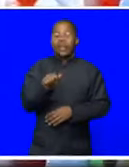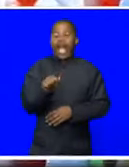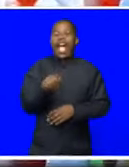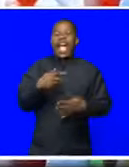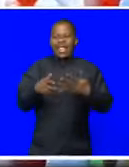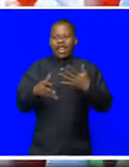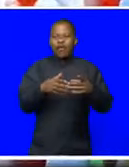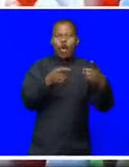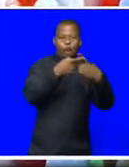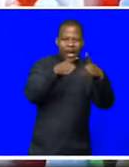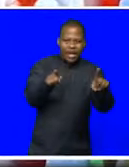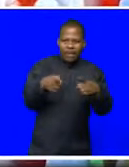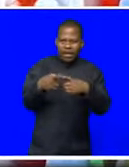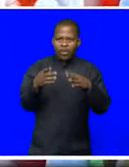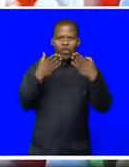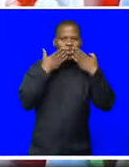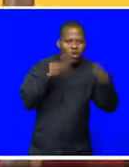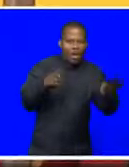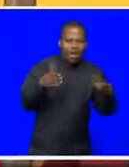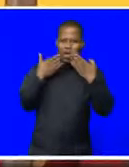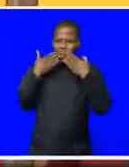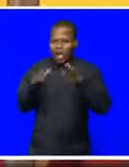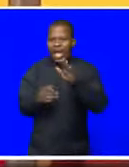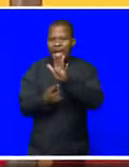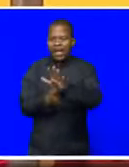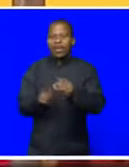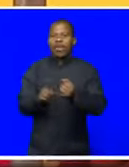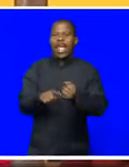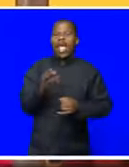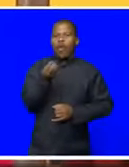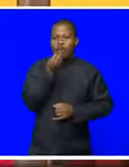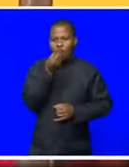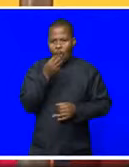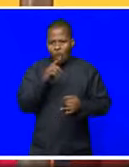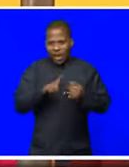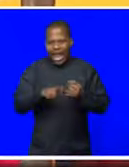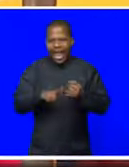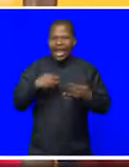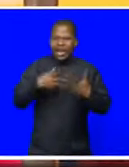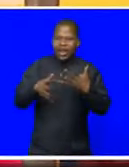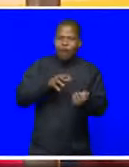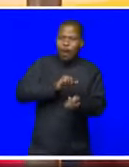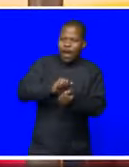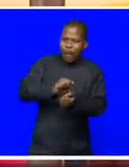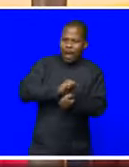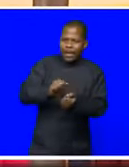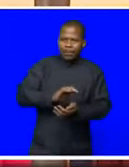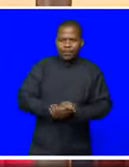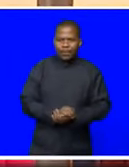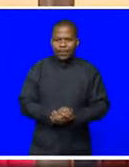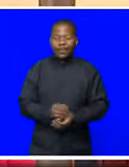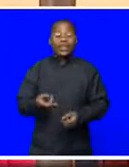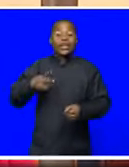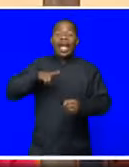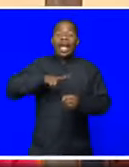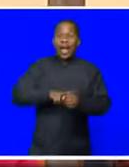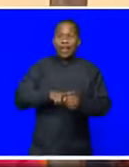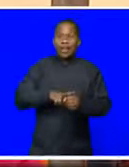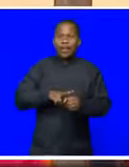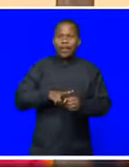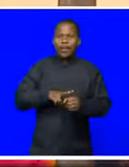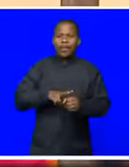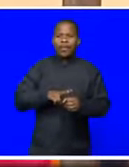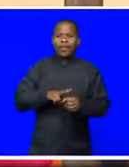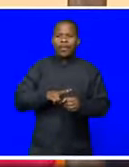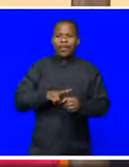with a deep sense of gratitude. We wish to extend our heartfelt and special